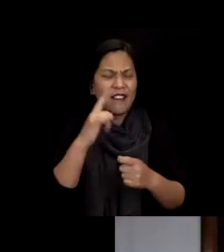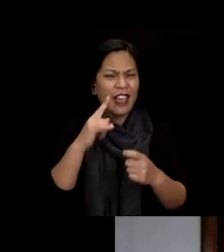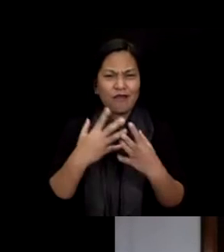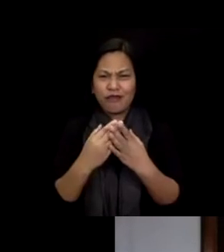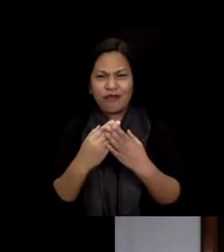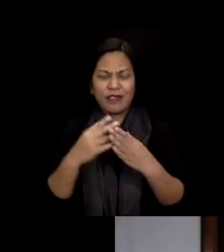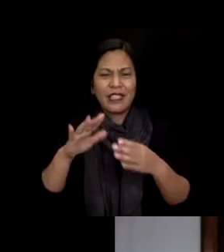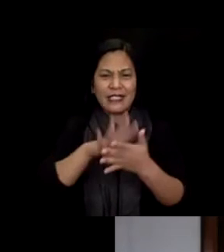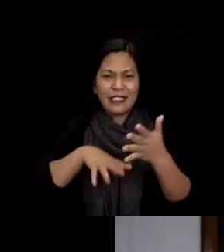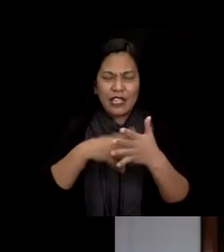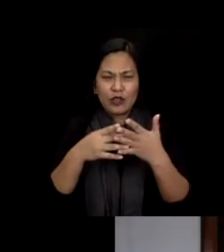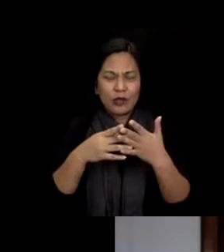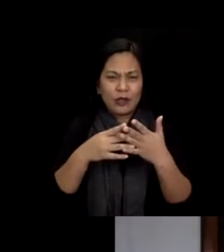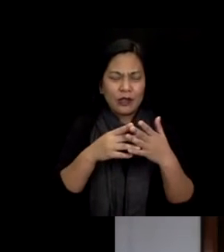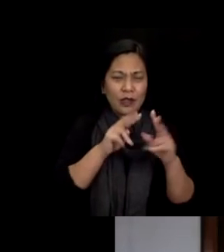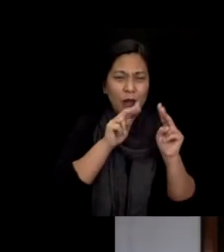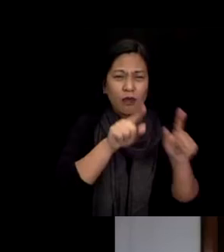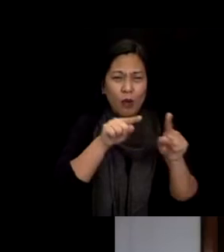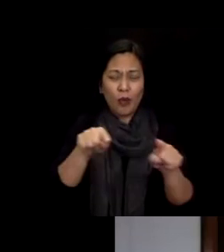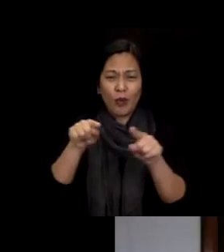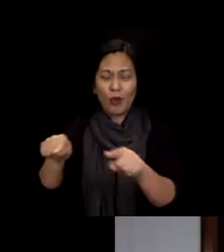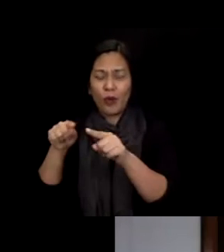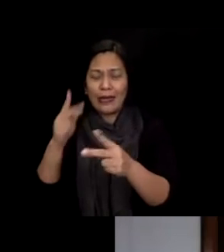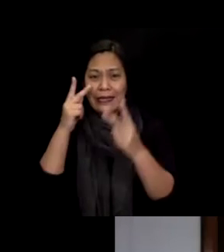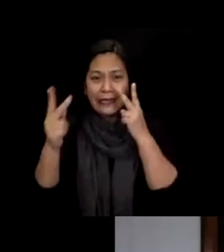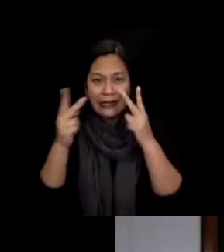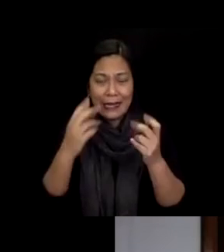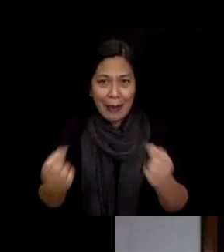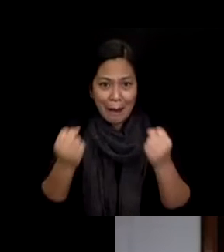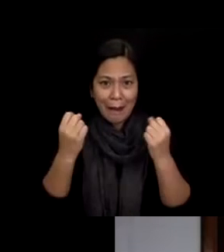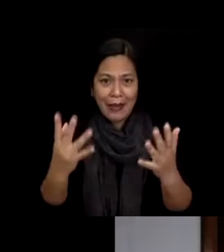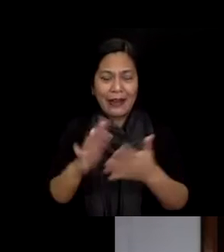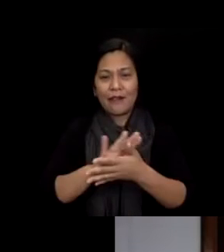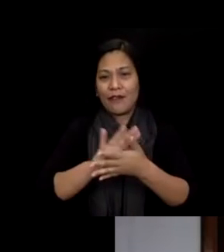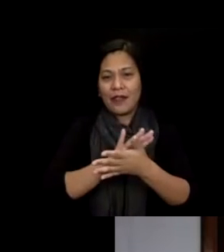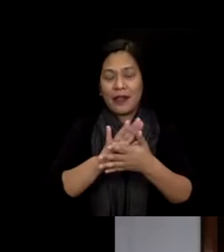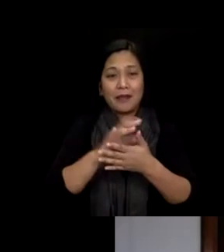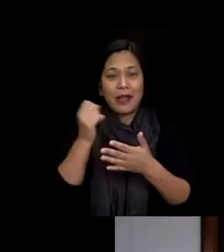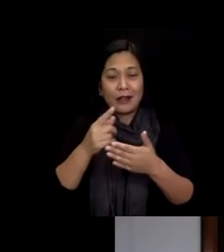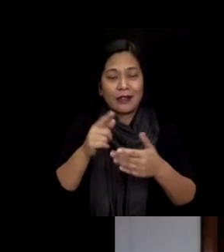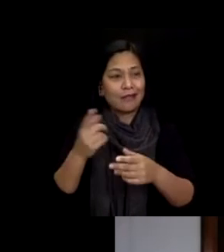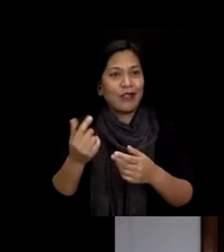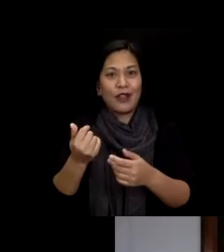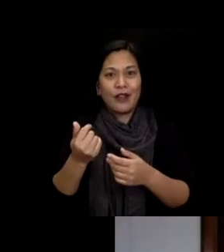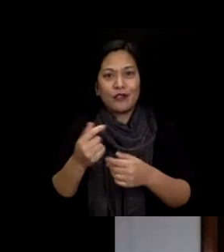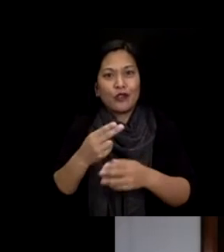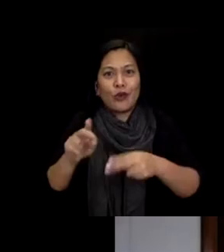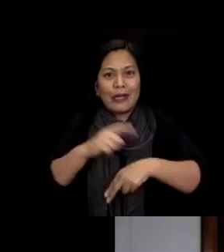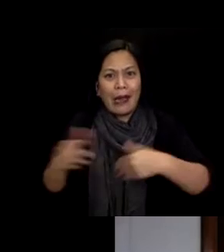a really concentrated amount of film or art in a short amount of time.